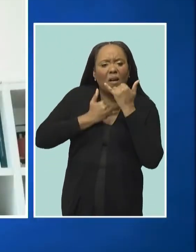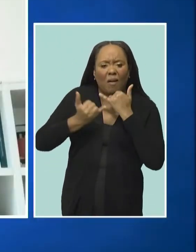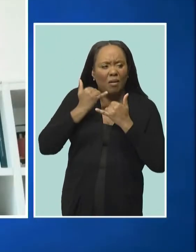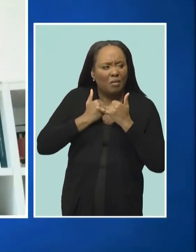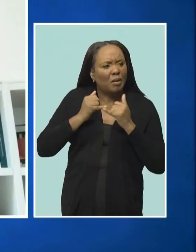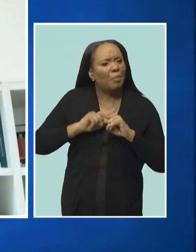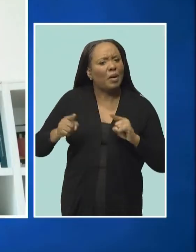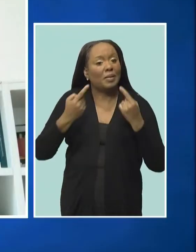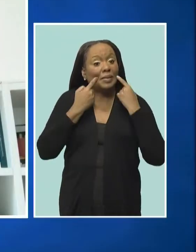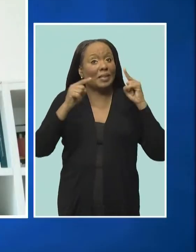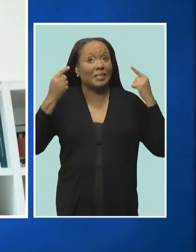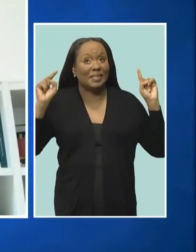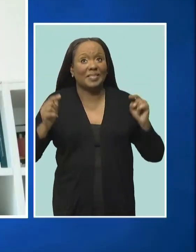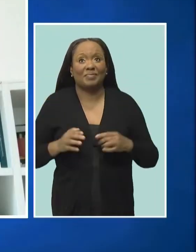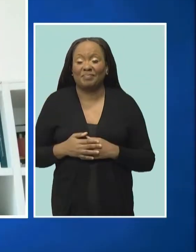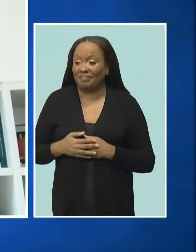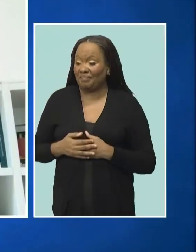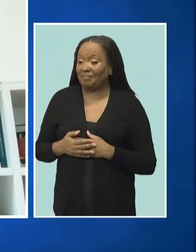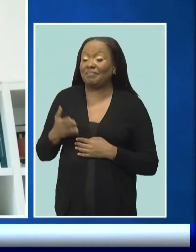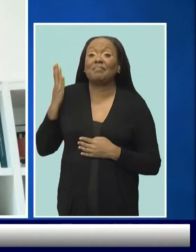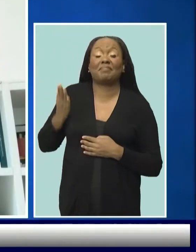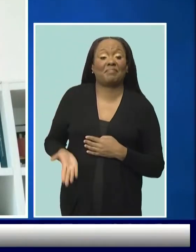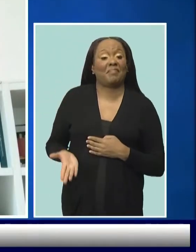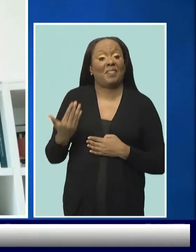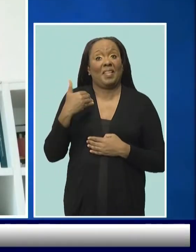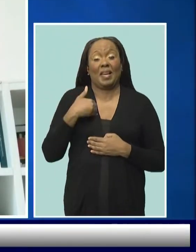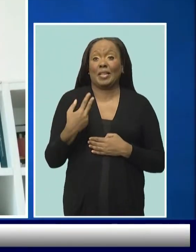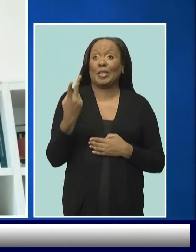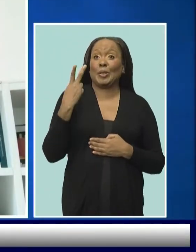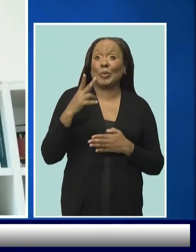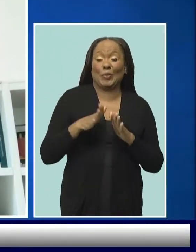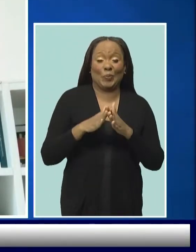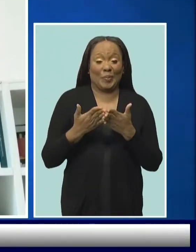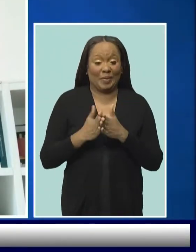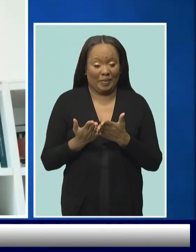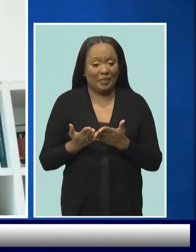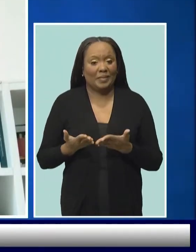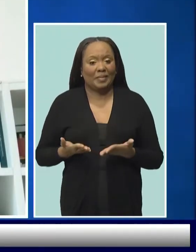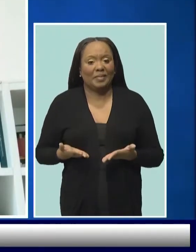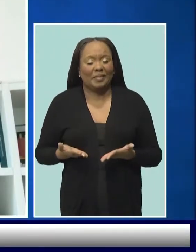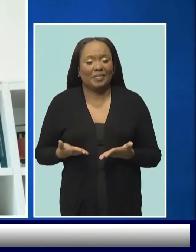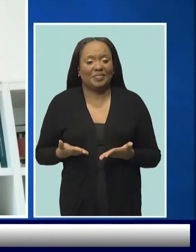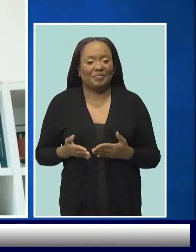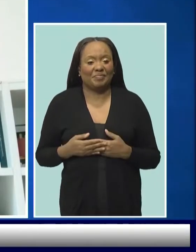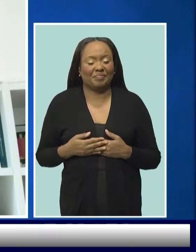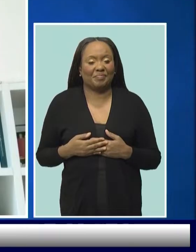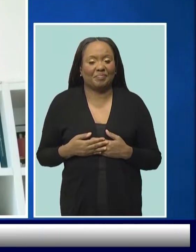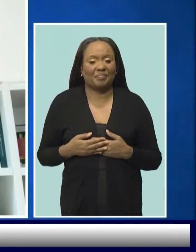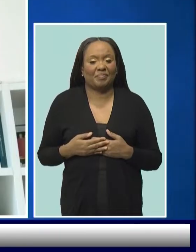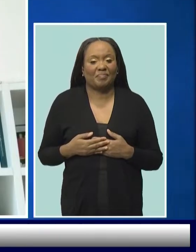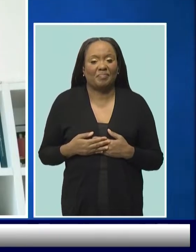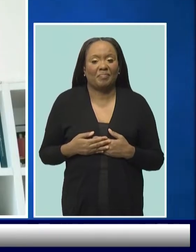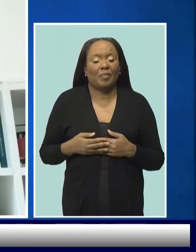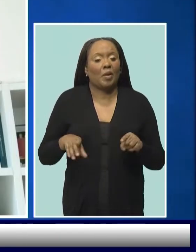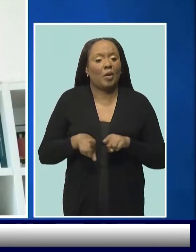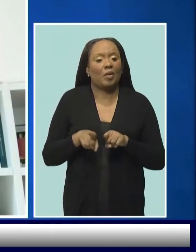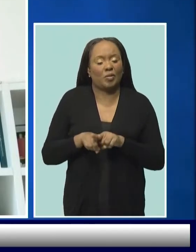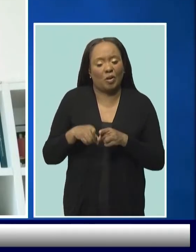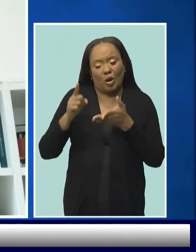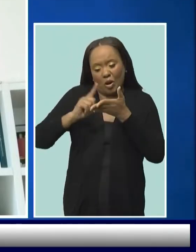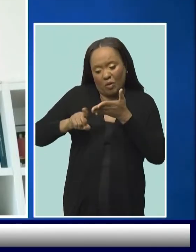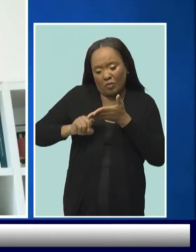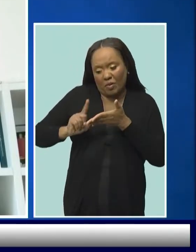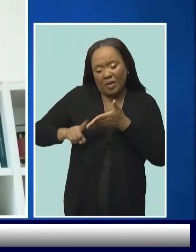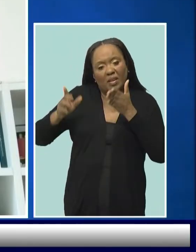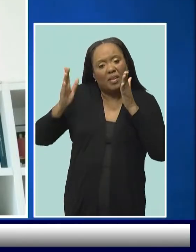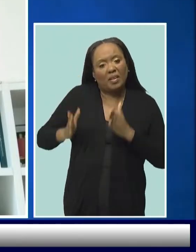He wrote 2 books, and in your lead-up, you didn't mention the fact that he was, for a time, a research fellow at the Institute of Social